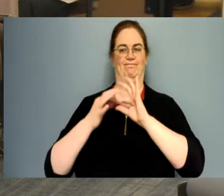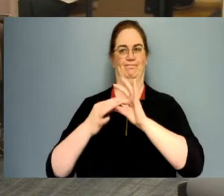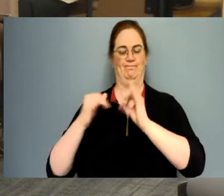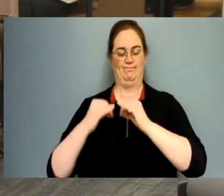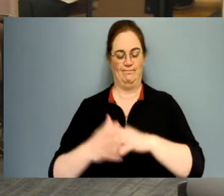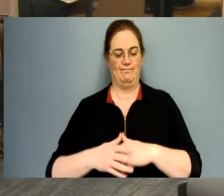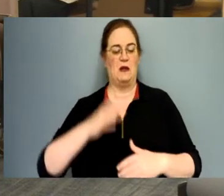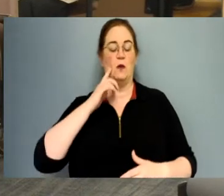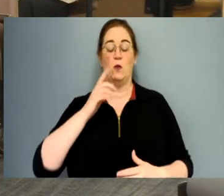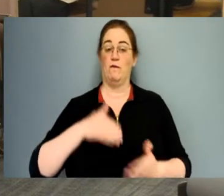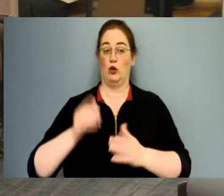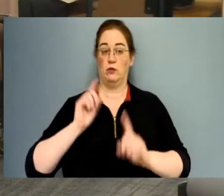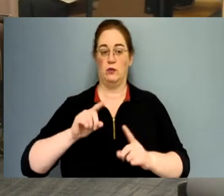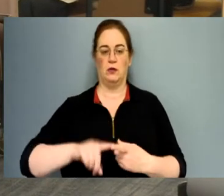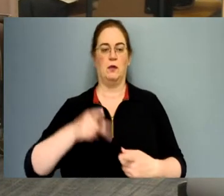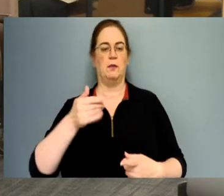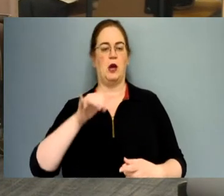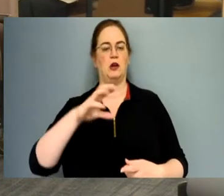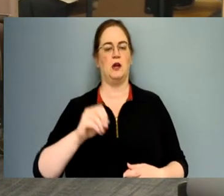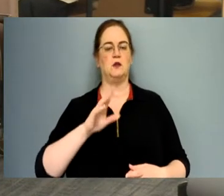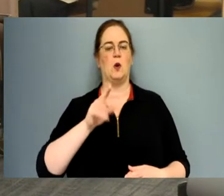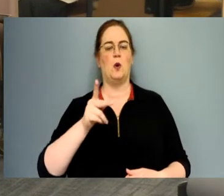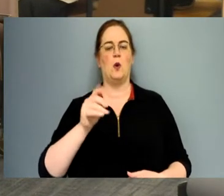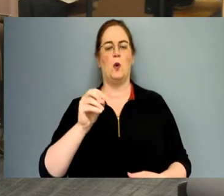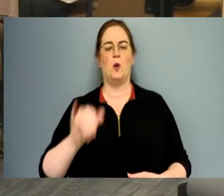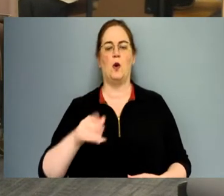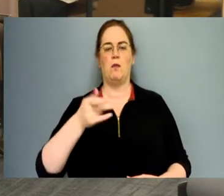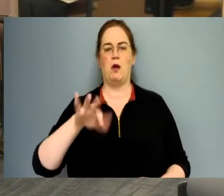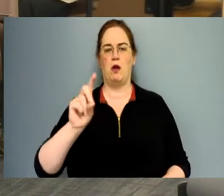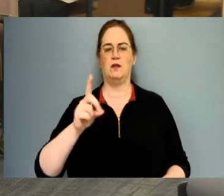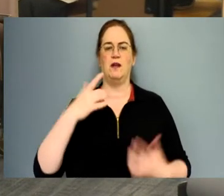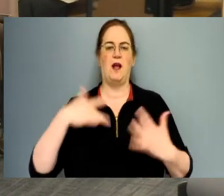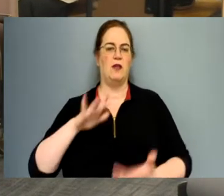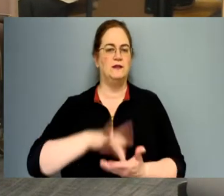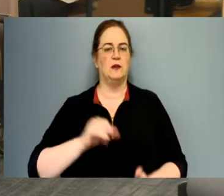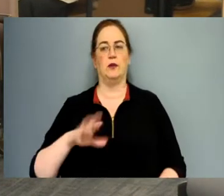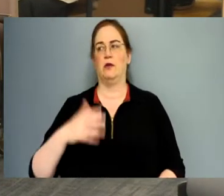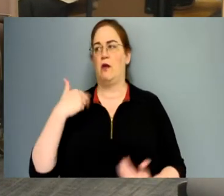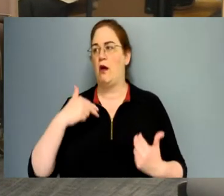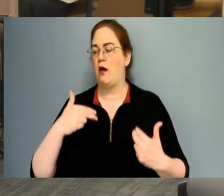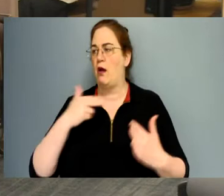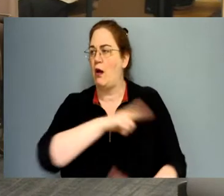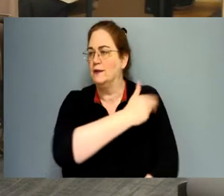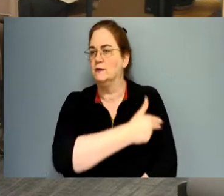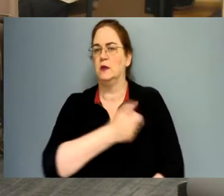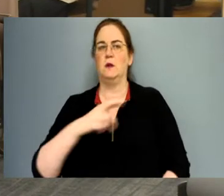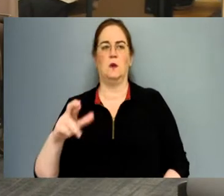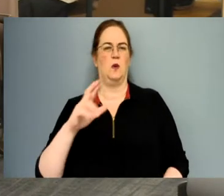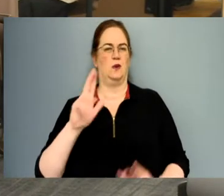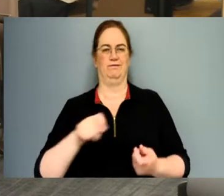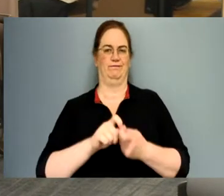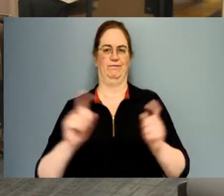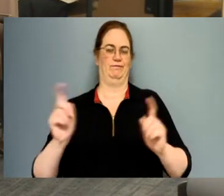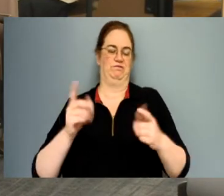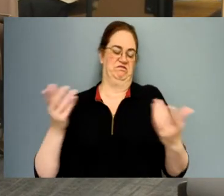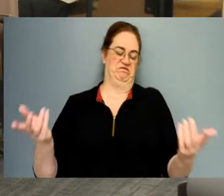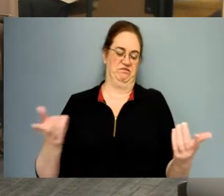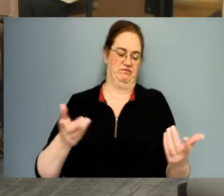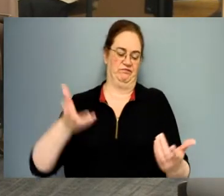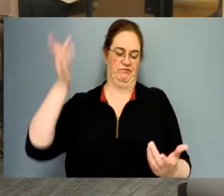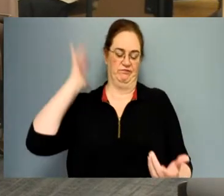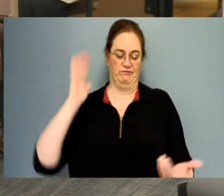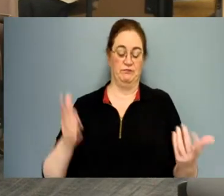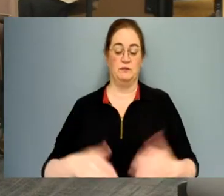frequented places was a paradise of a koi pond hidden inside a health center or hospital, or I wasn't particular about that sort of thing a decade